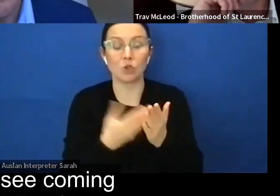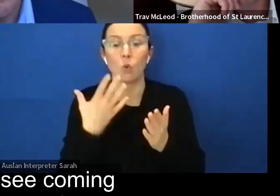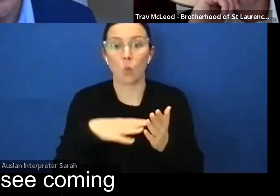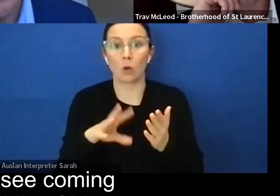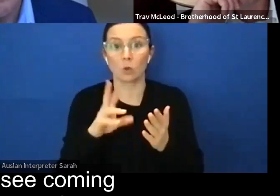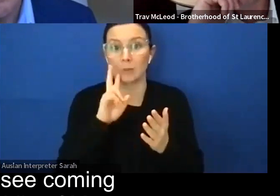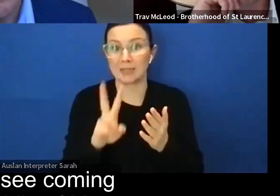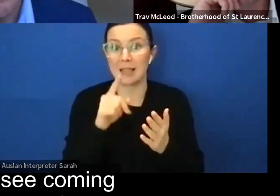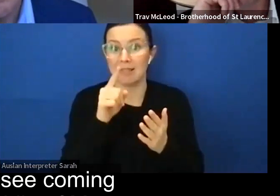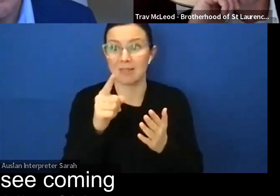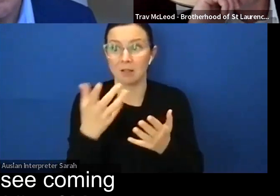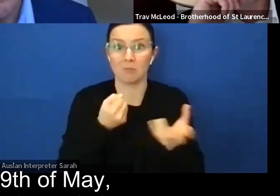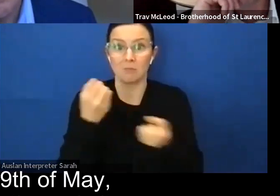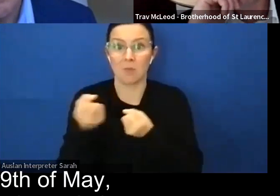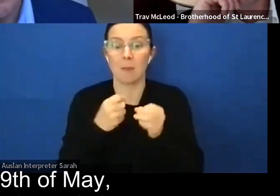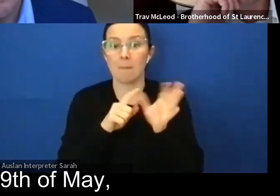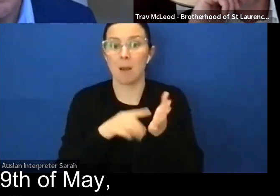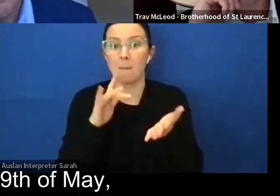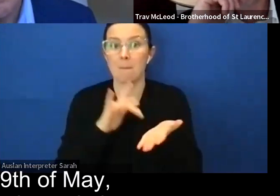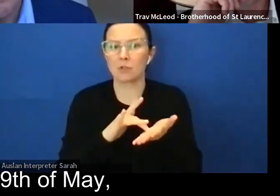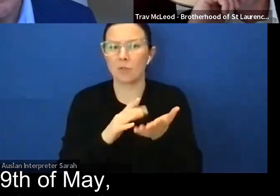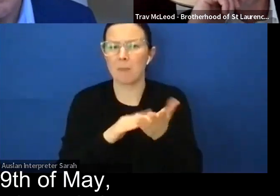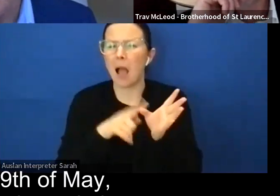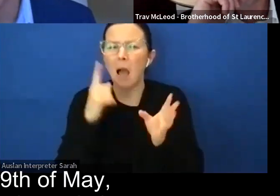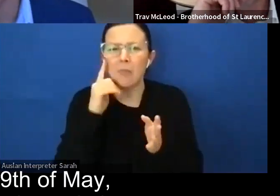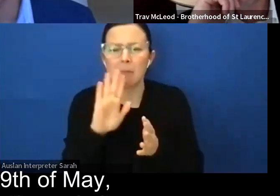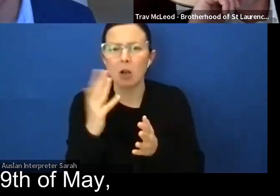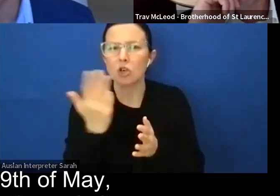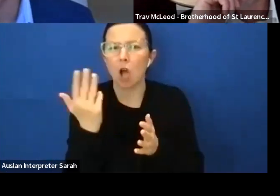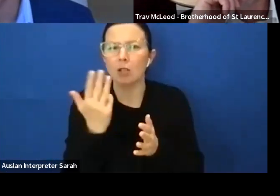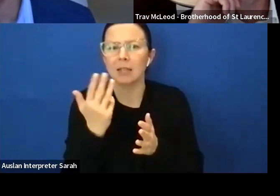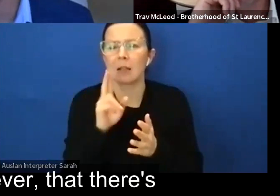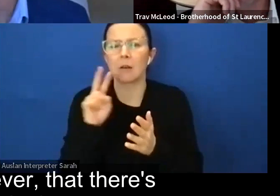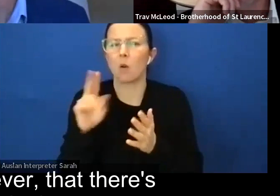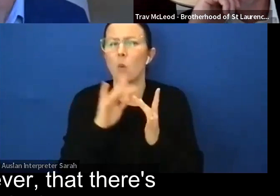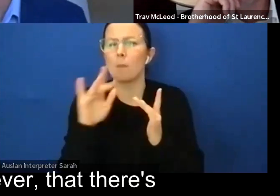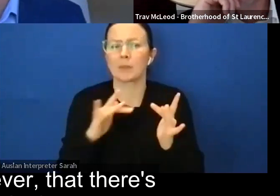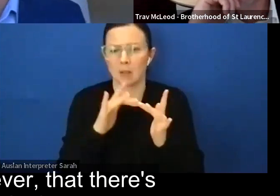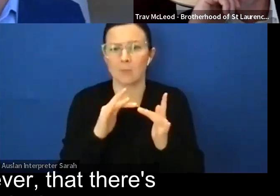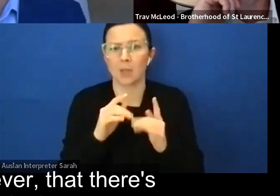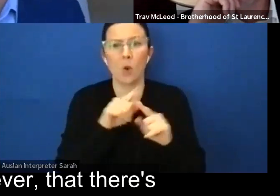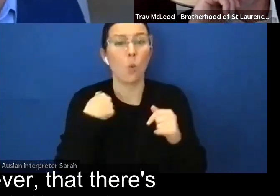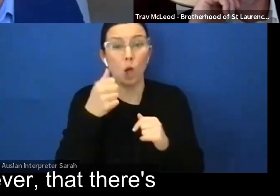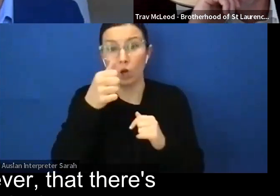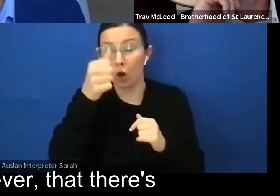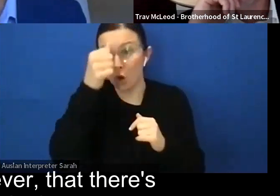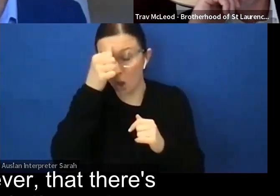coming in by the middle of May. I think it's 19th of May is the date on the website. We know, however, that there's a lot going on in the